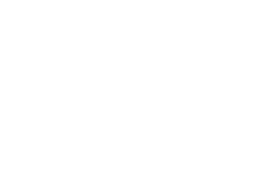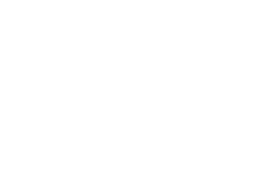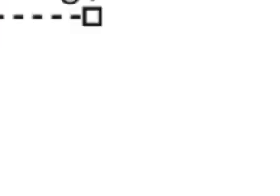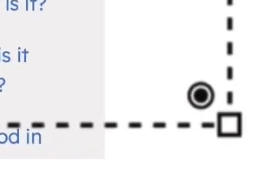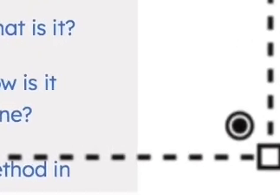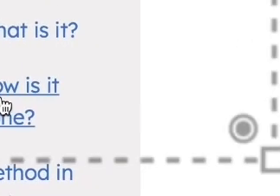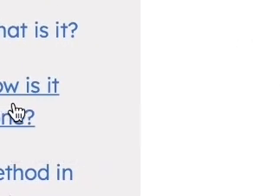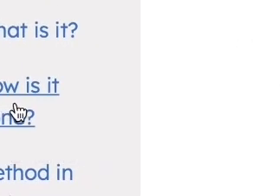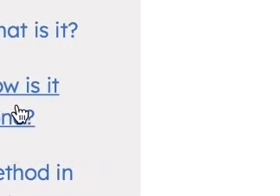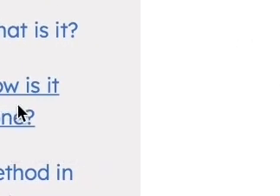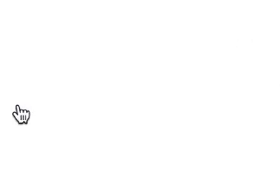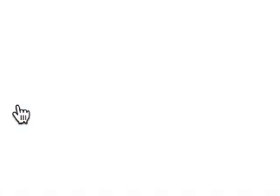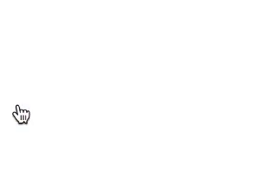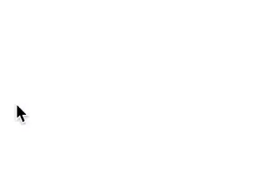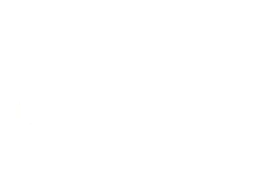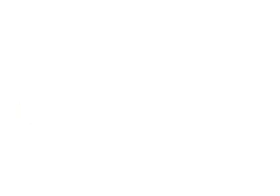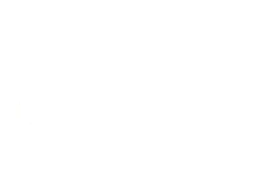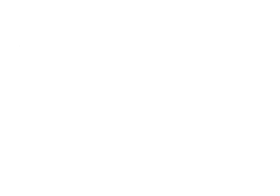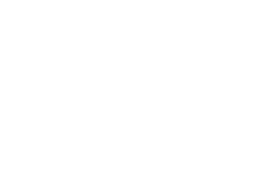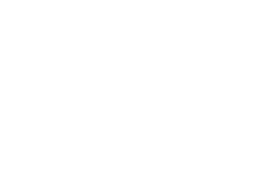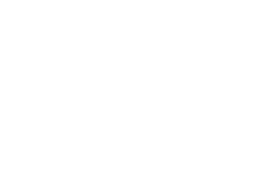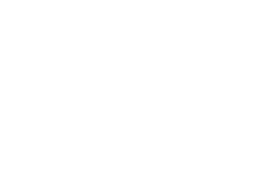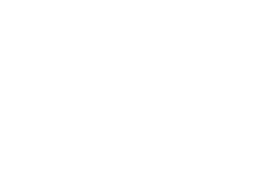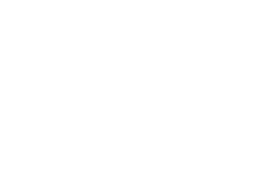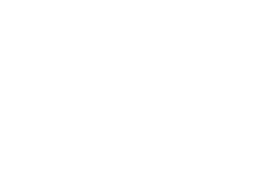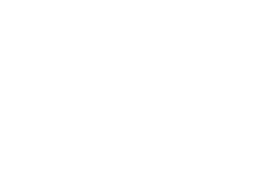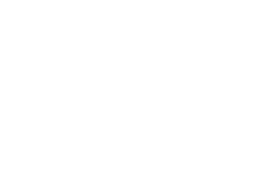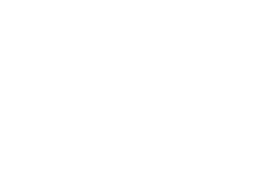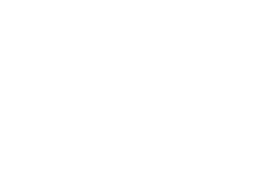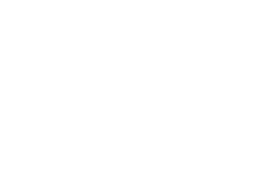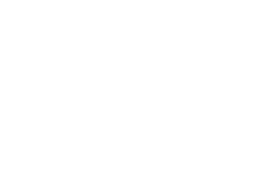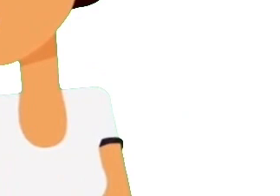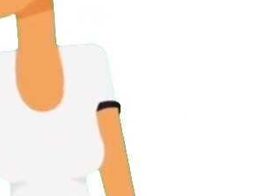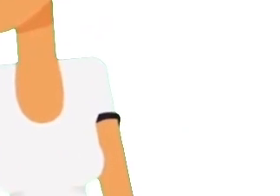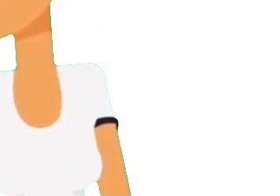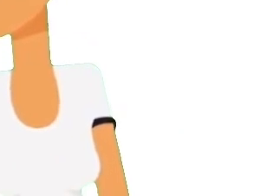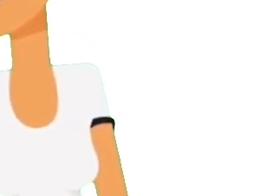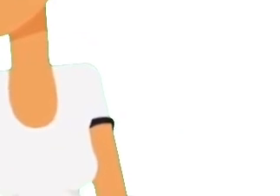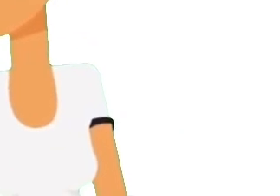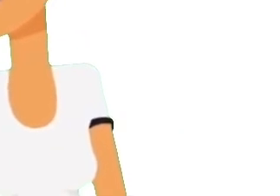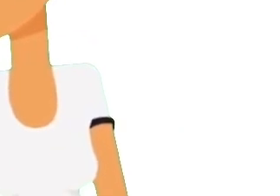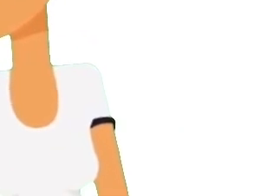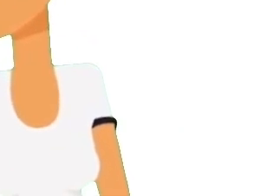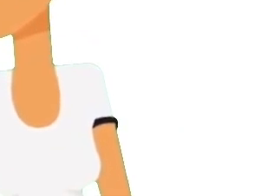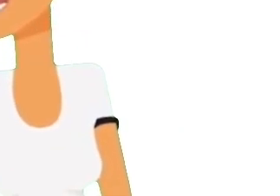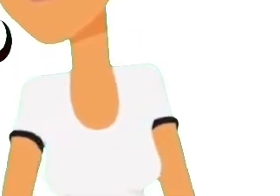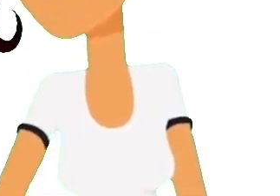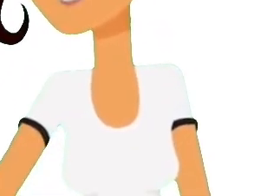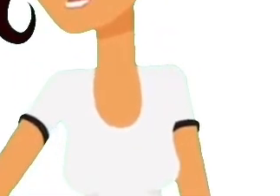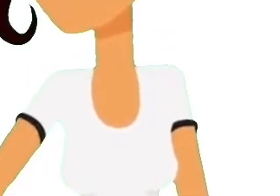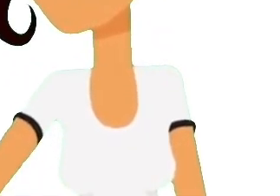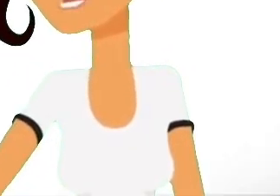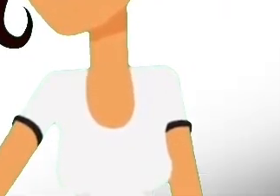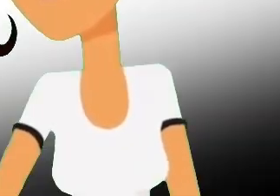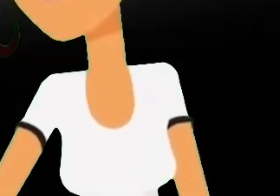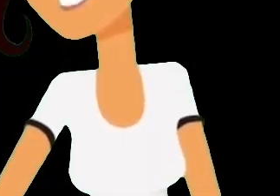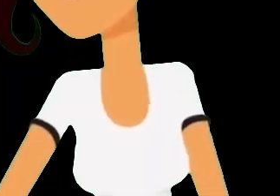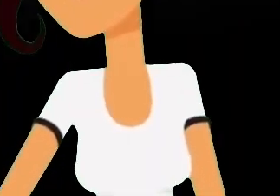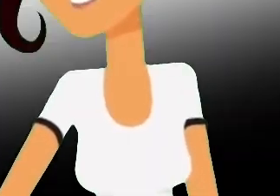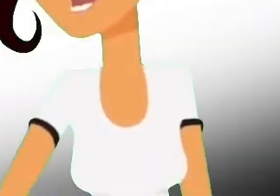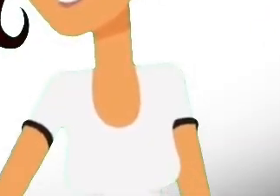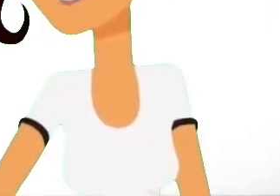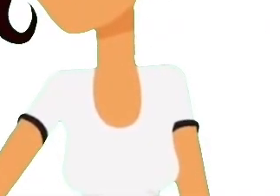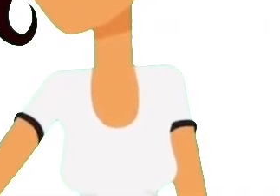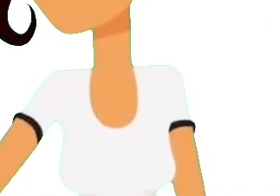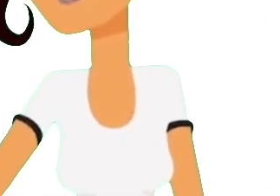of open access resources. For example, under How is it done? You can watch a 5-minute